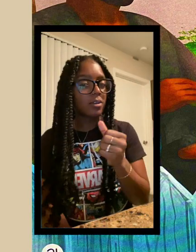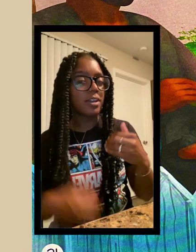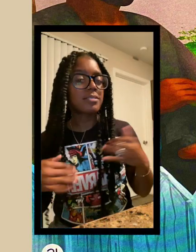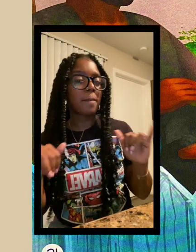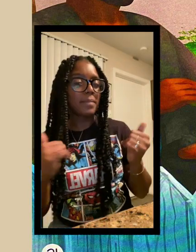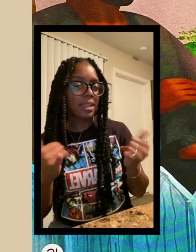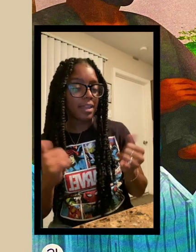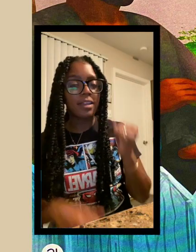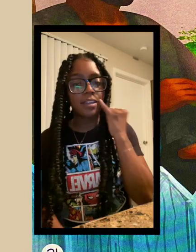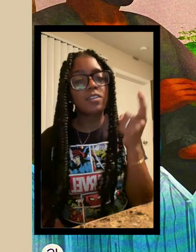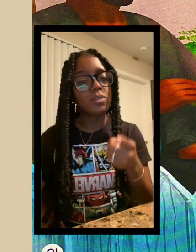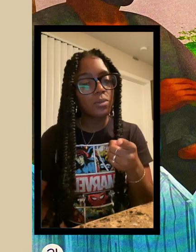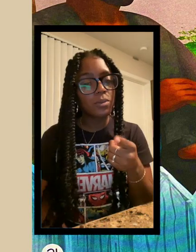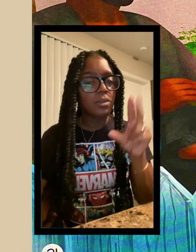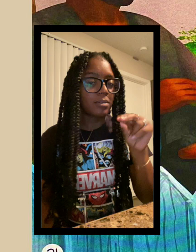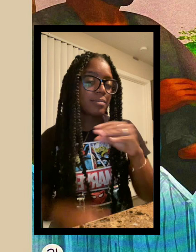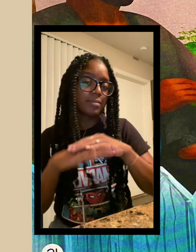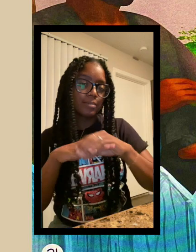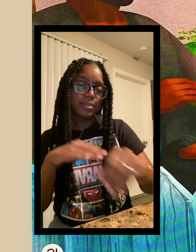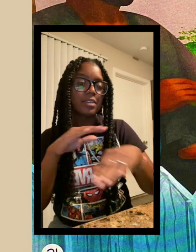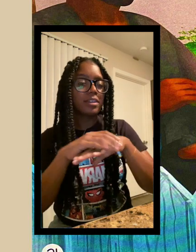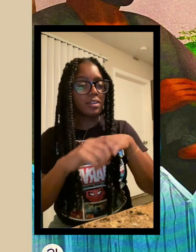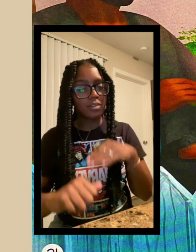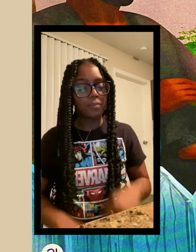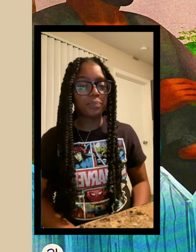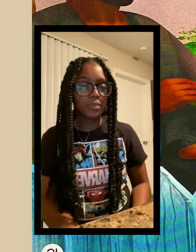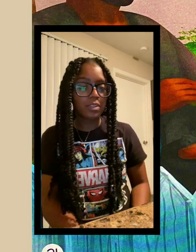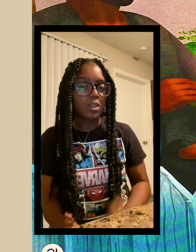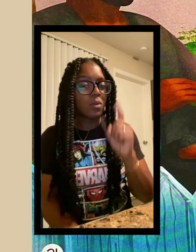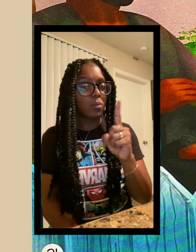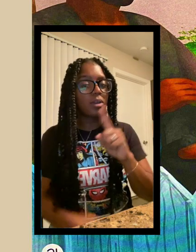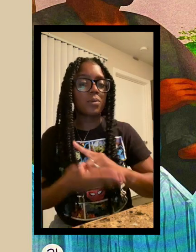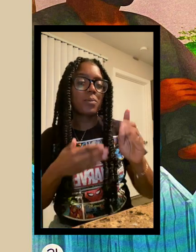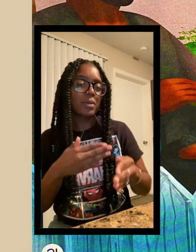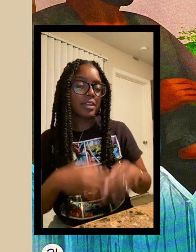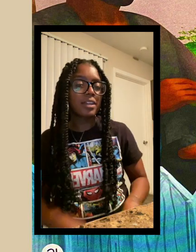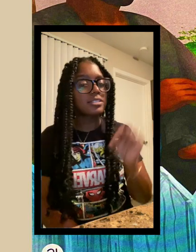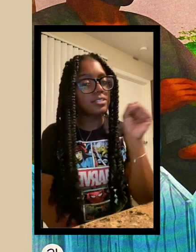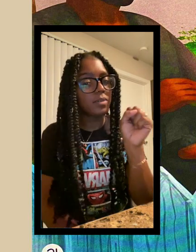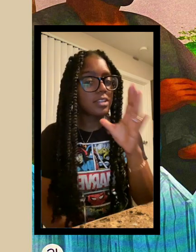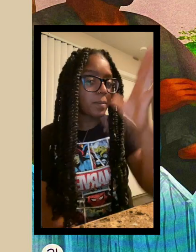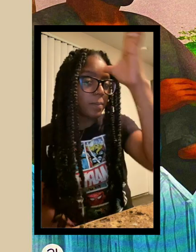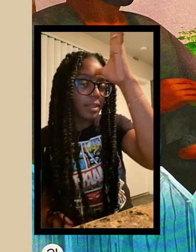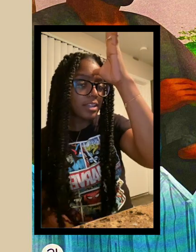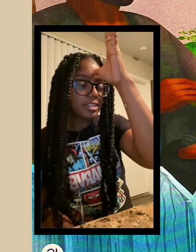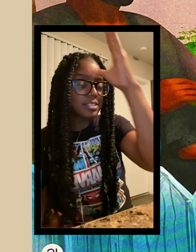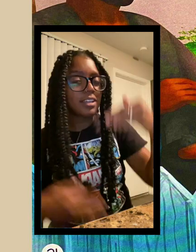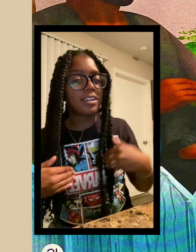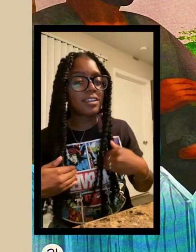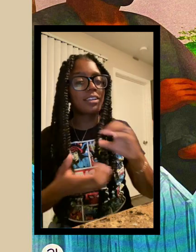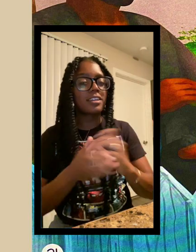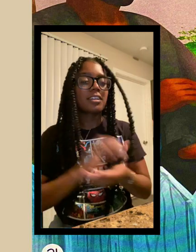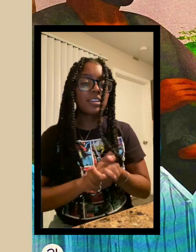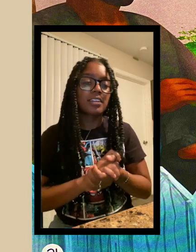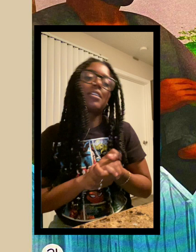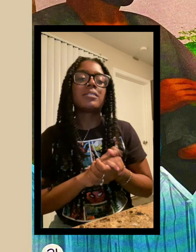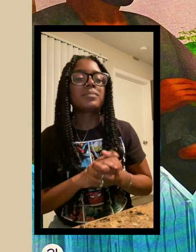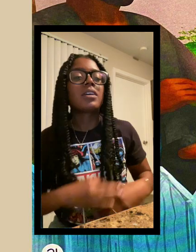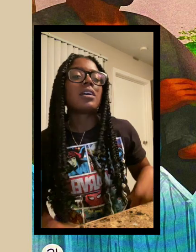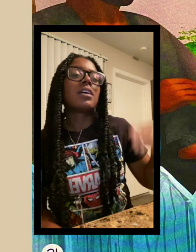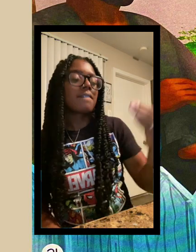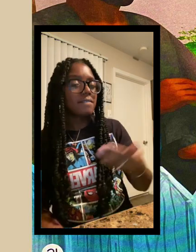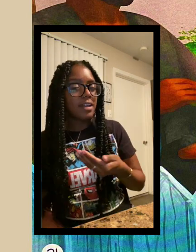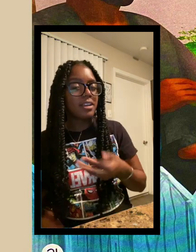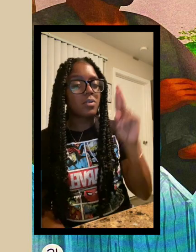if Rochelle was uncomfortable. One weekend, Serenity's parents had a holiday cookout and invited Rochelle and